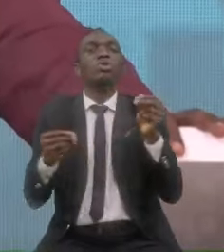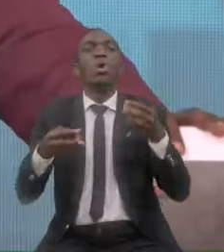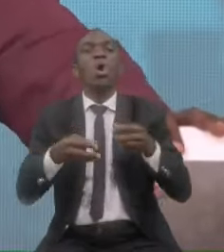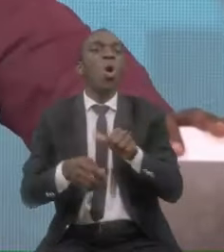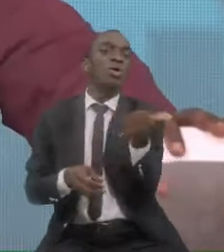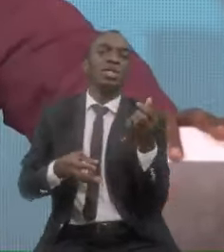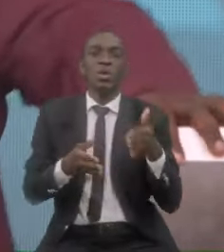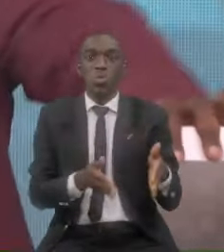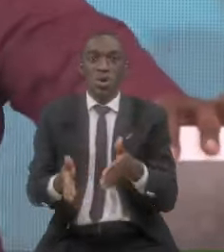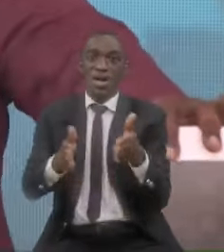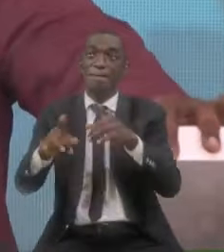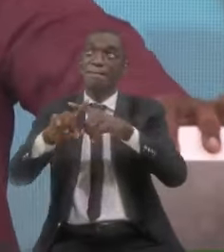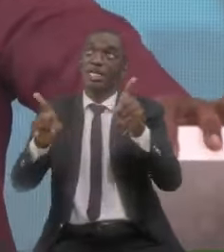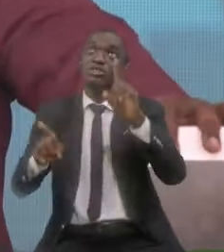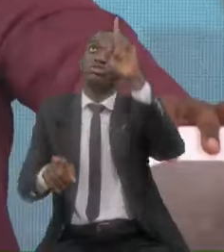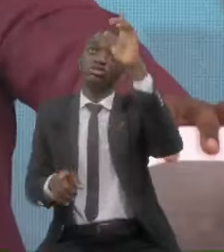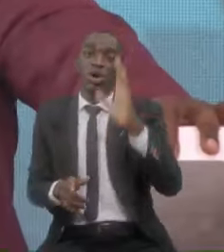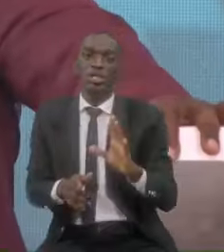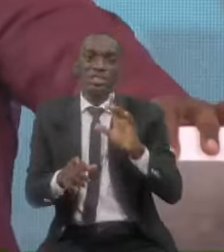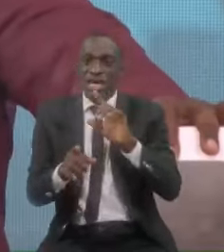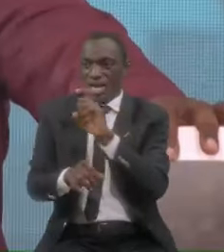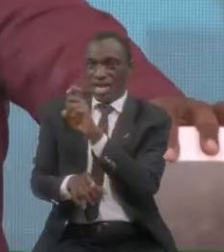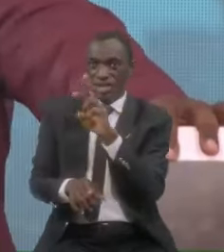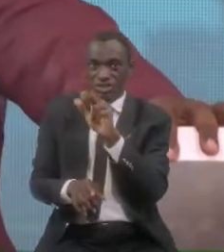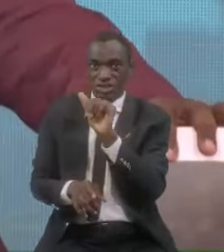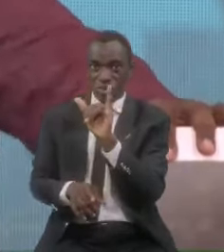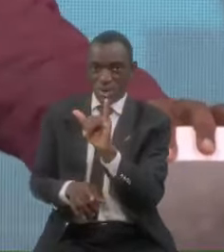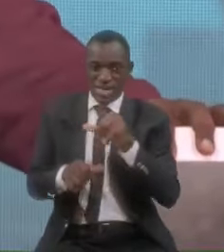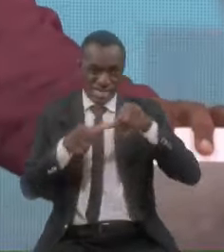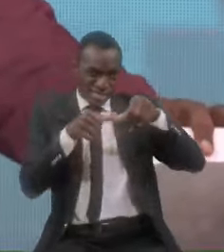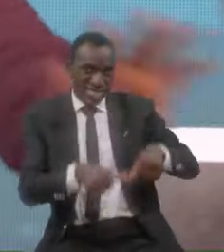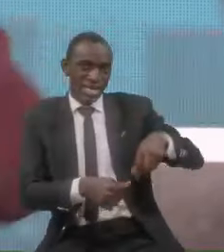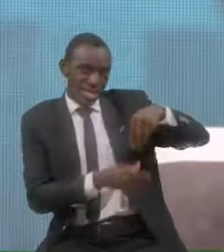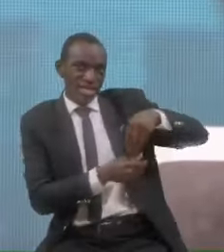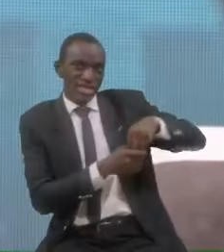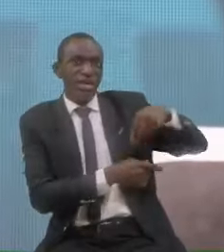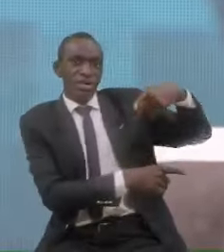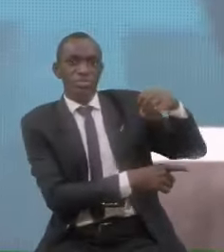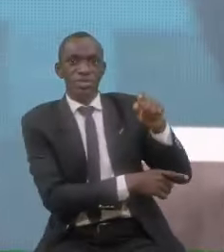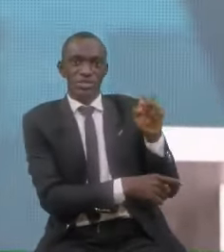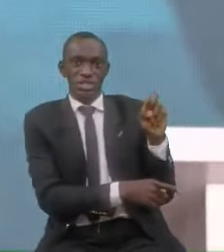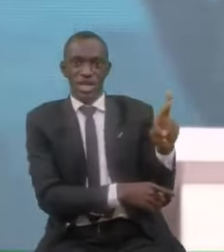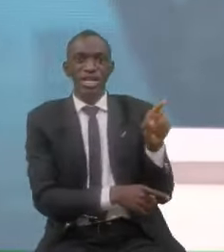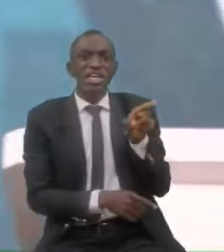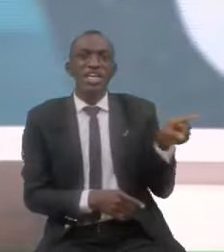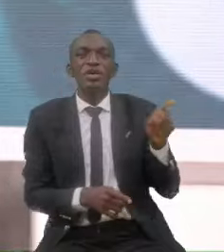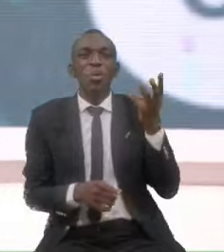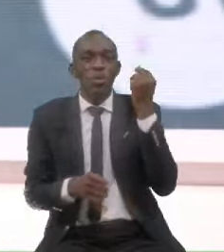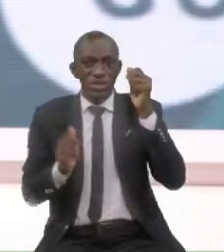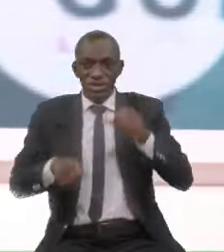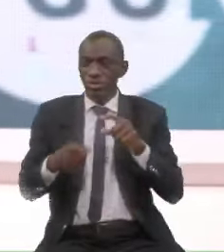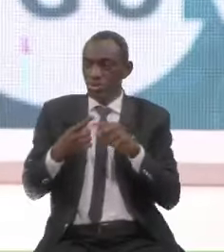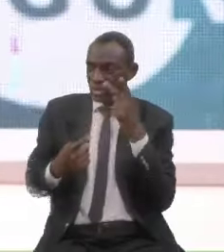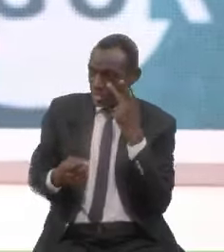extra spirit abiding in him made him to see that.